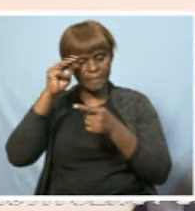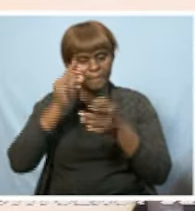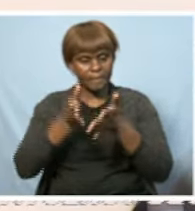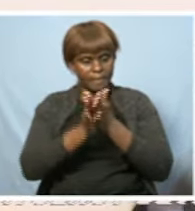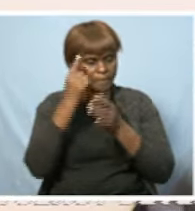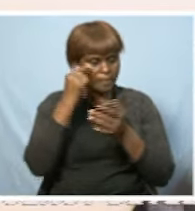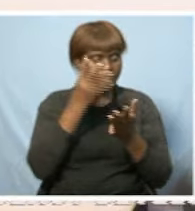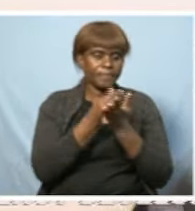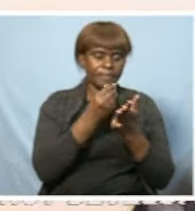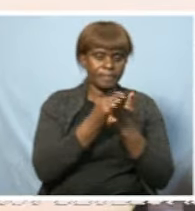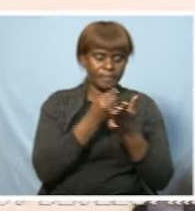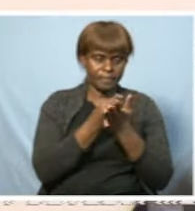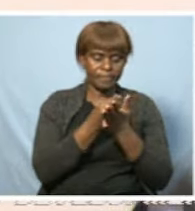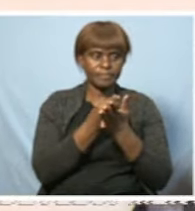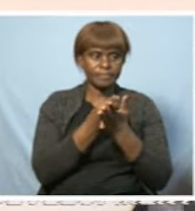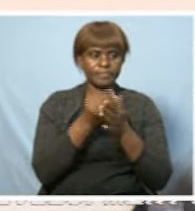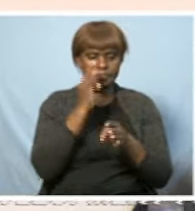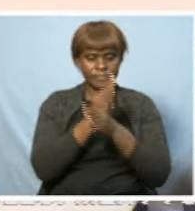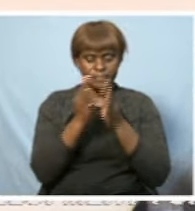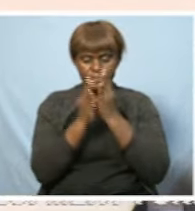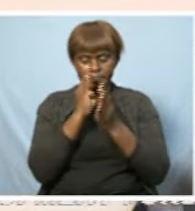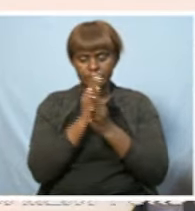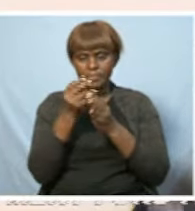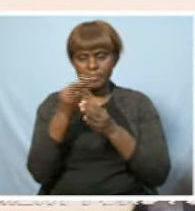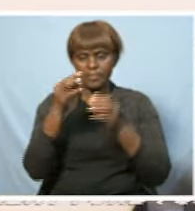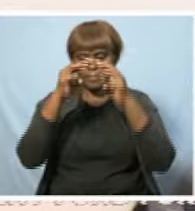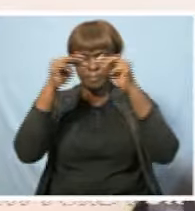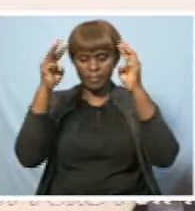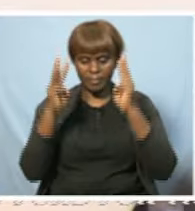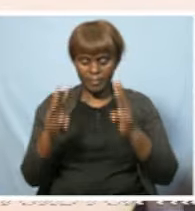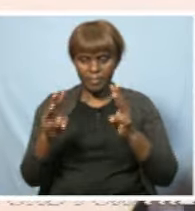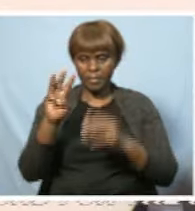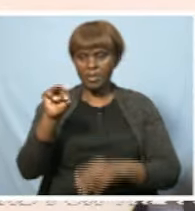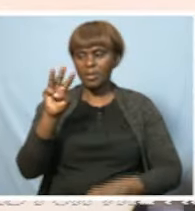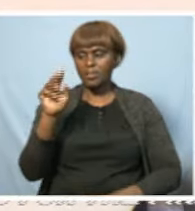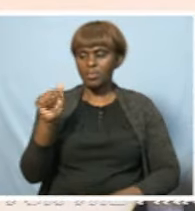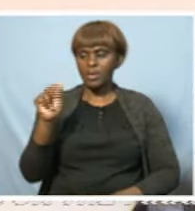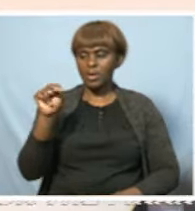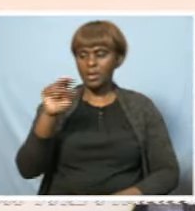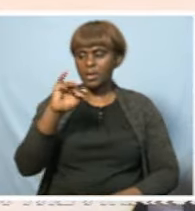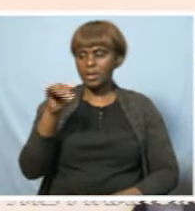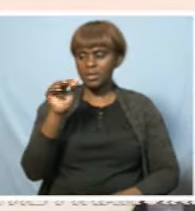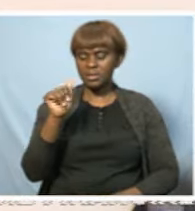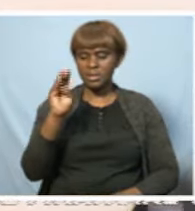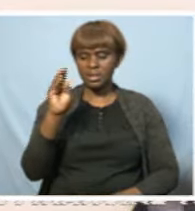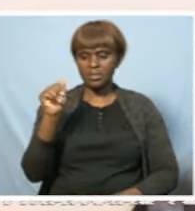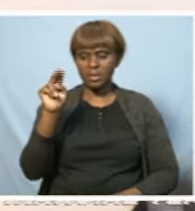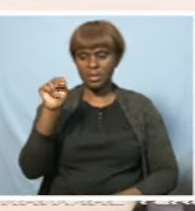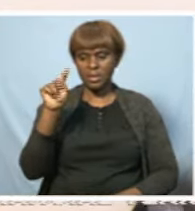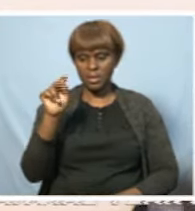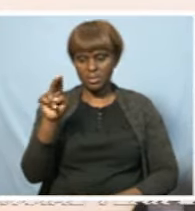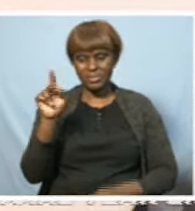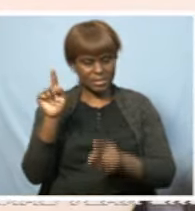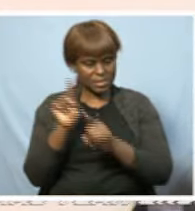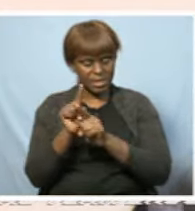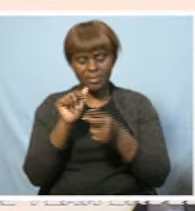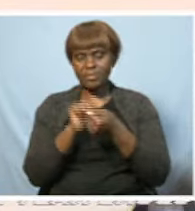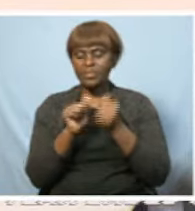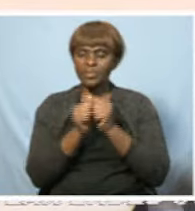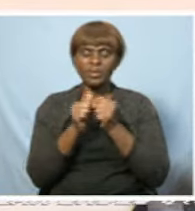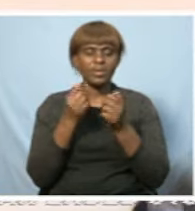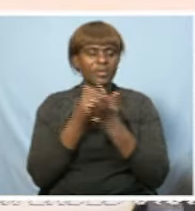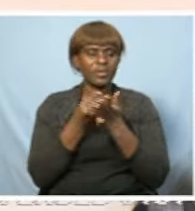funding. Construction of museum at Mwanjawanto Phase 1. Chair, this was also the issue of funding,